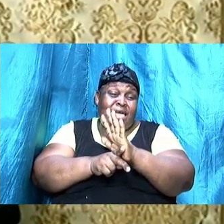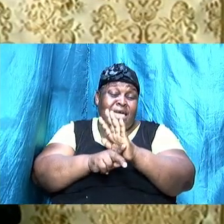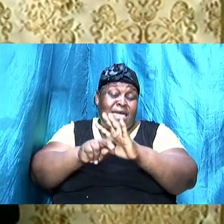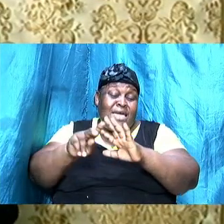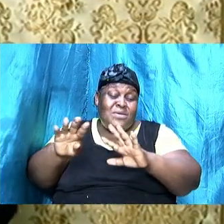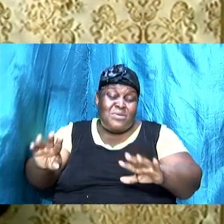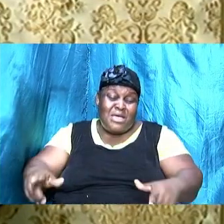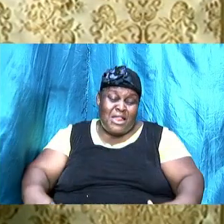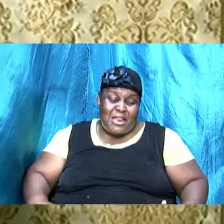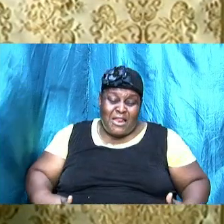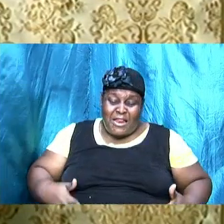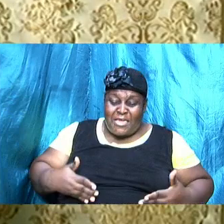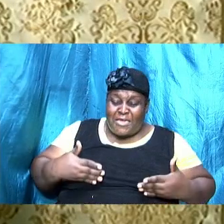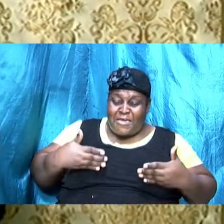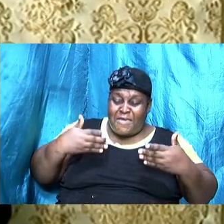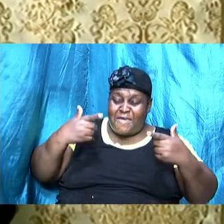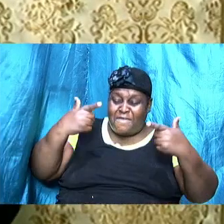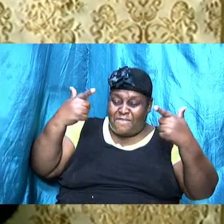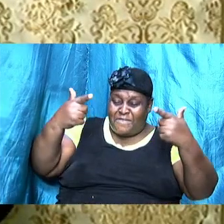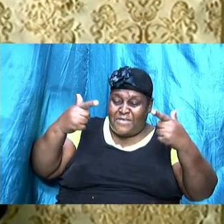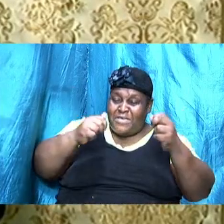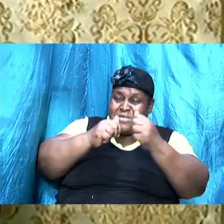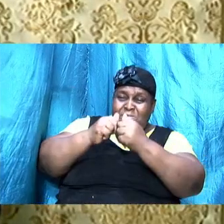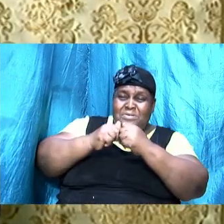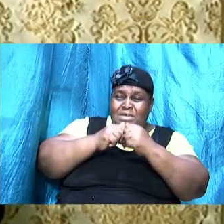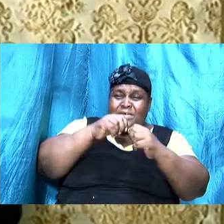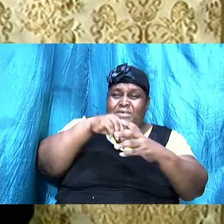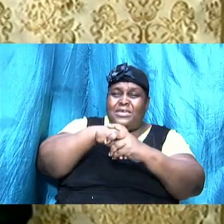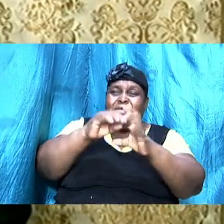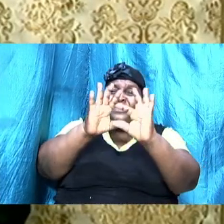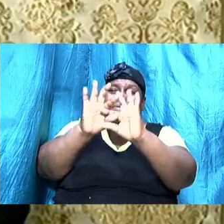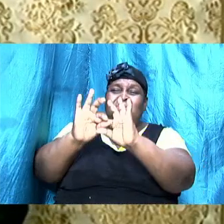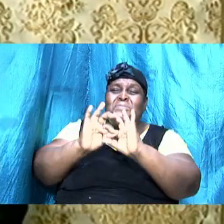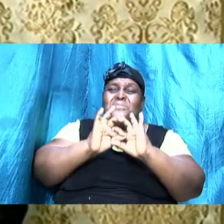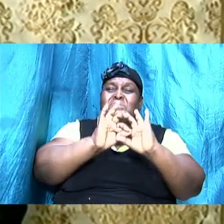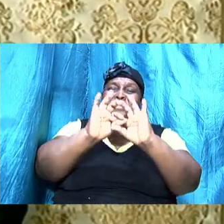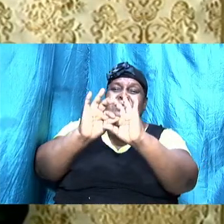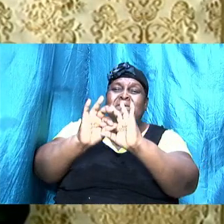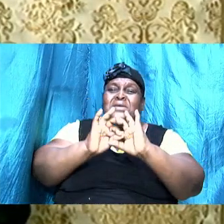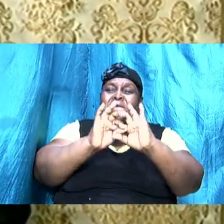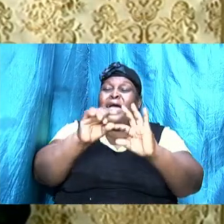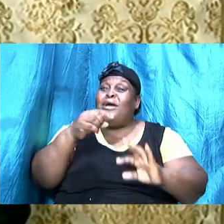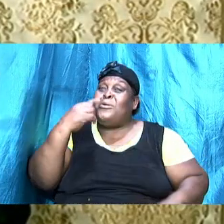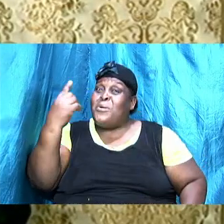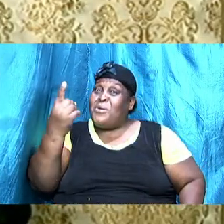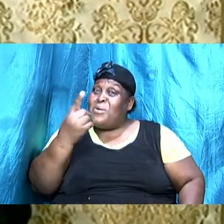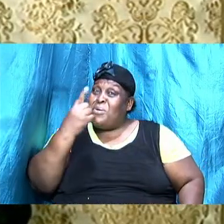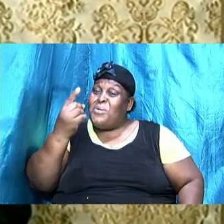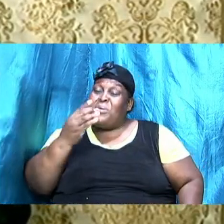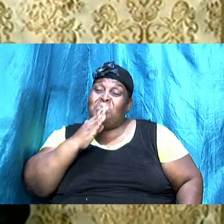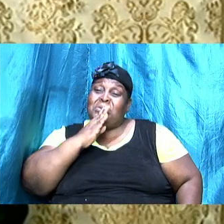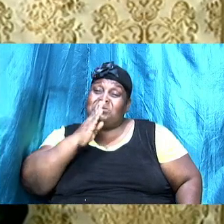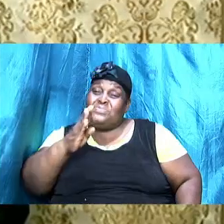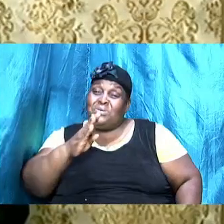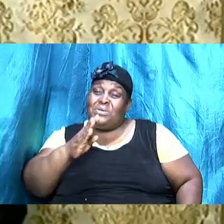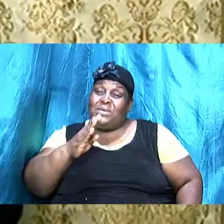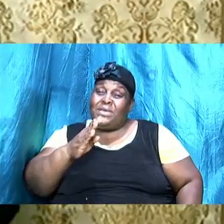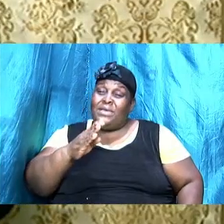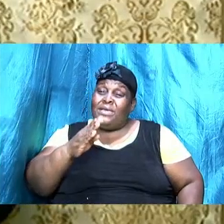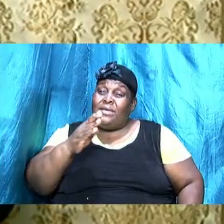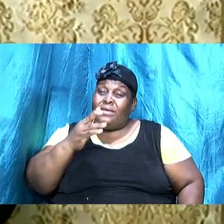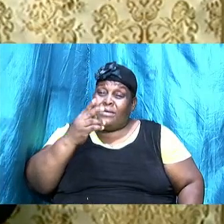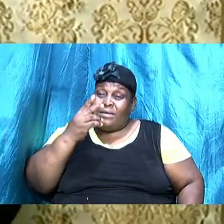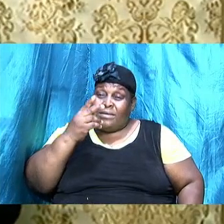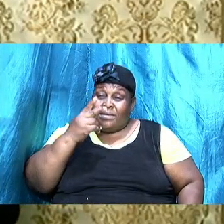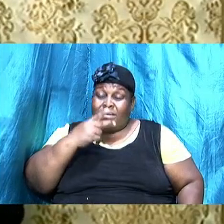in unison and in unity, and always it will be that we look out one for the other.